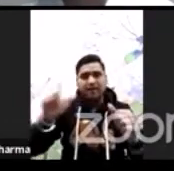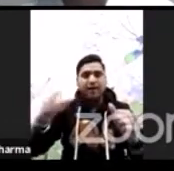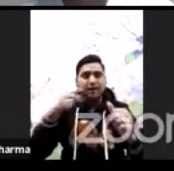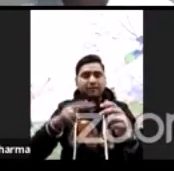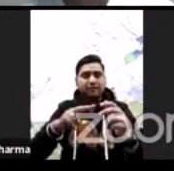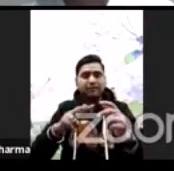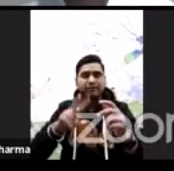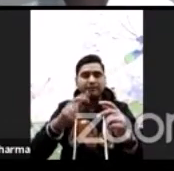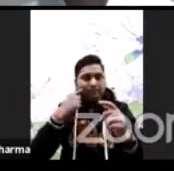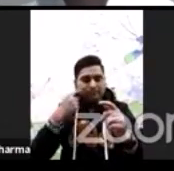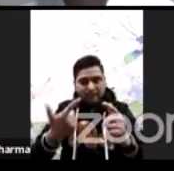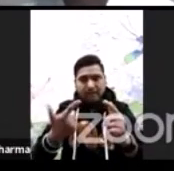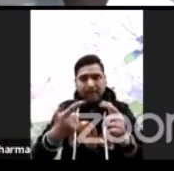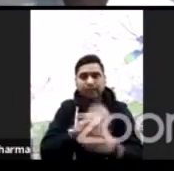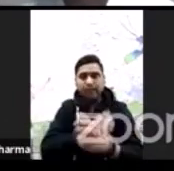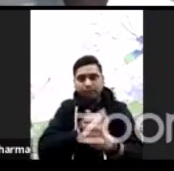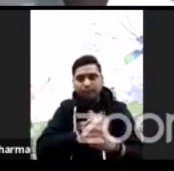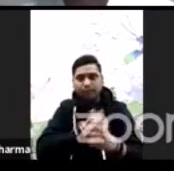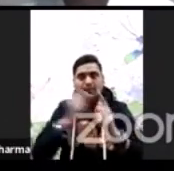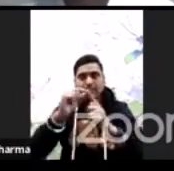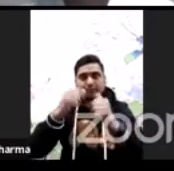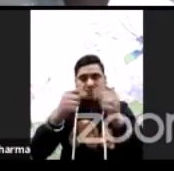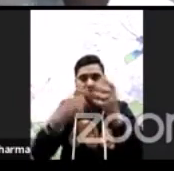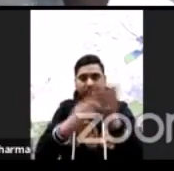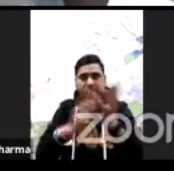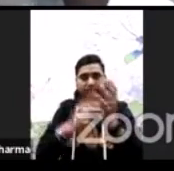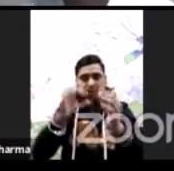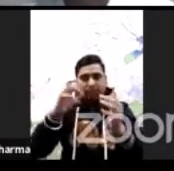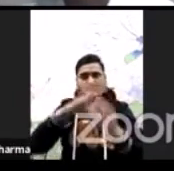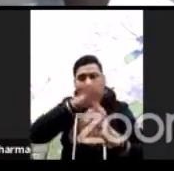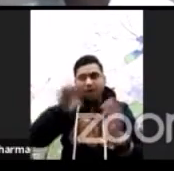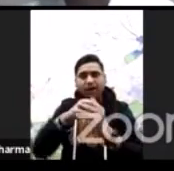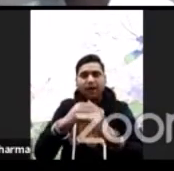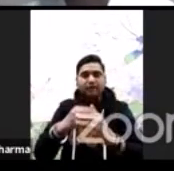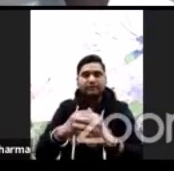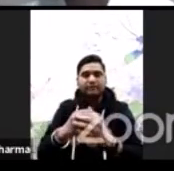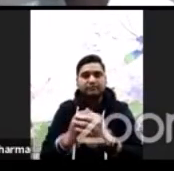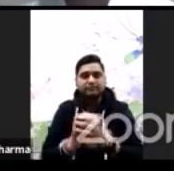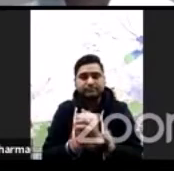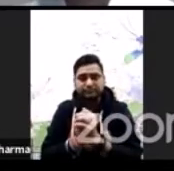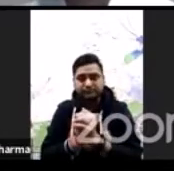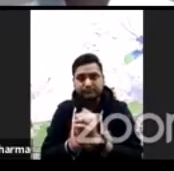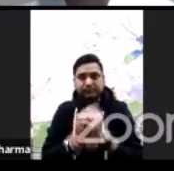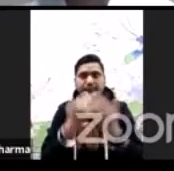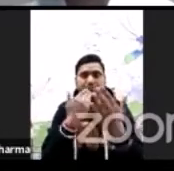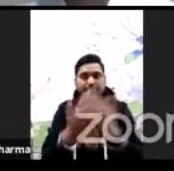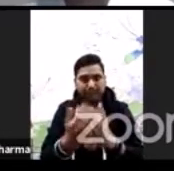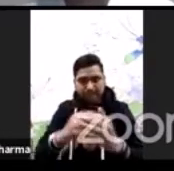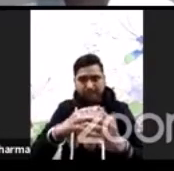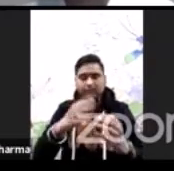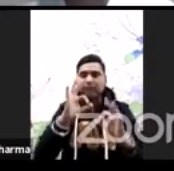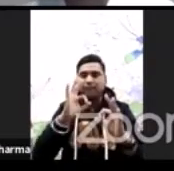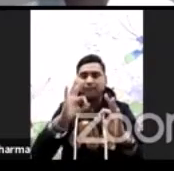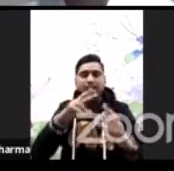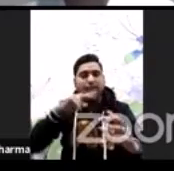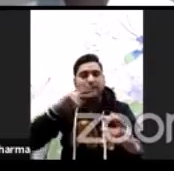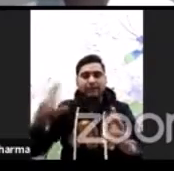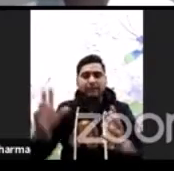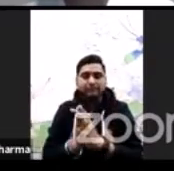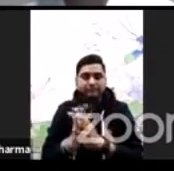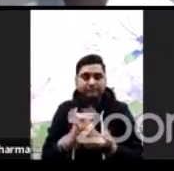Pramodini. And I like the name you have chosen for the team, Titiksha team, beautiful word in